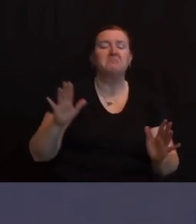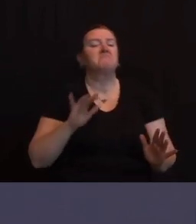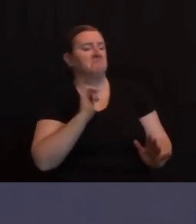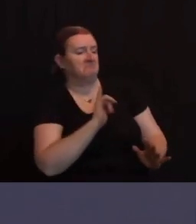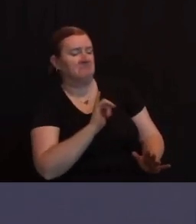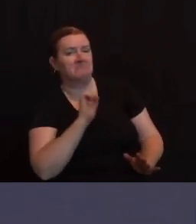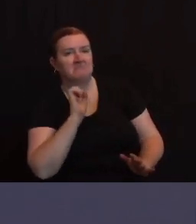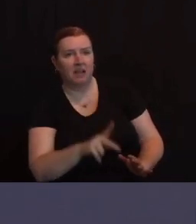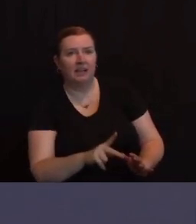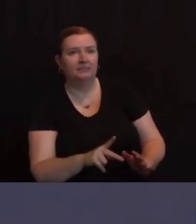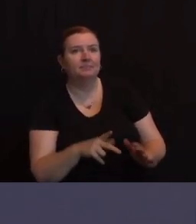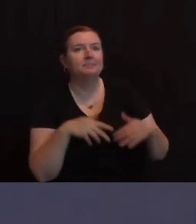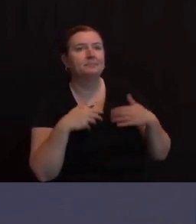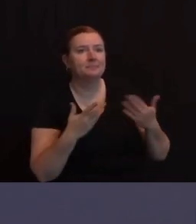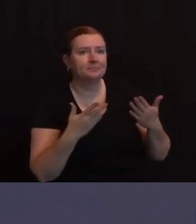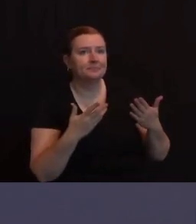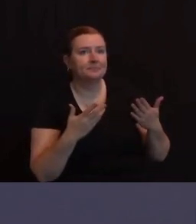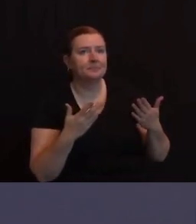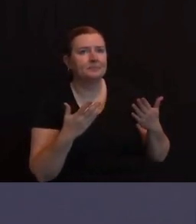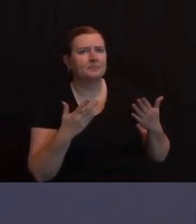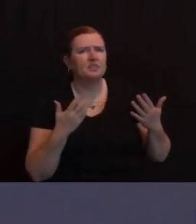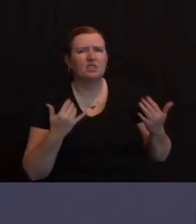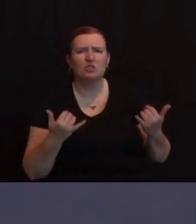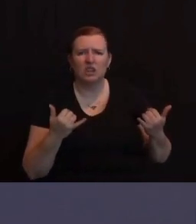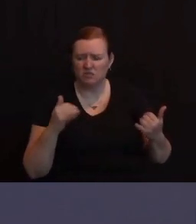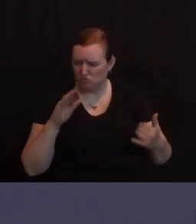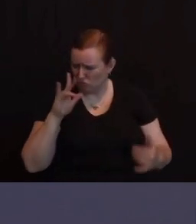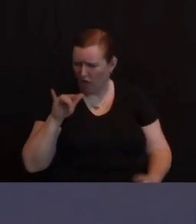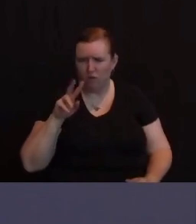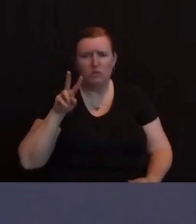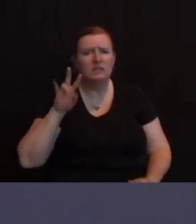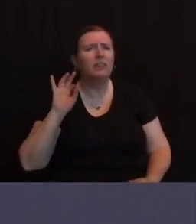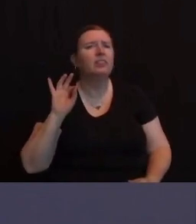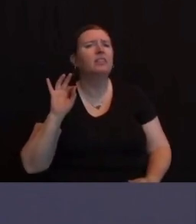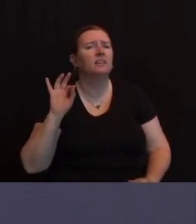sit here on July, 29?